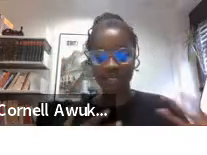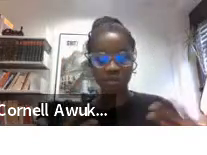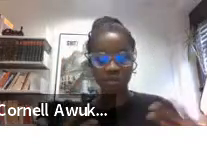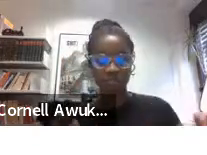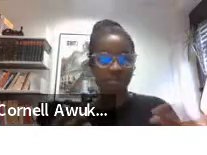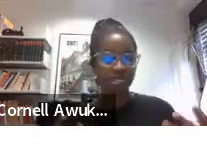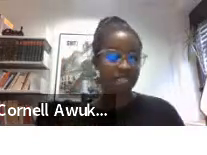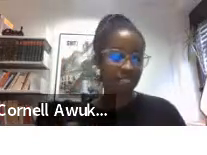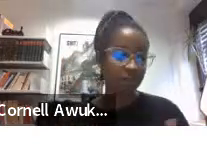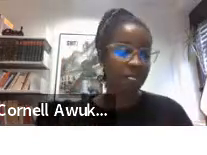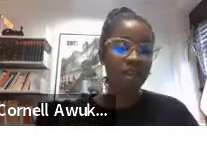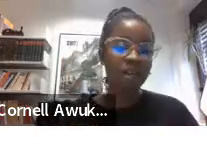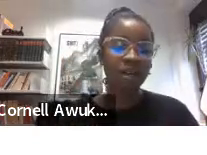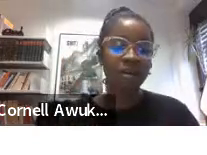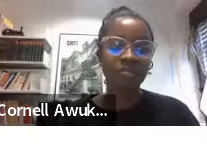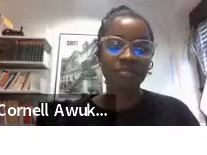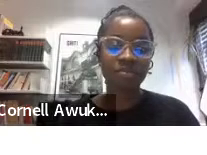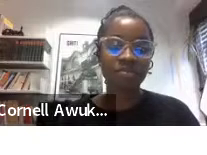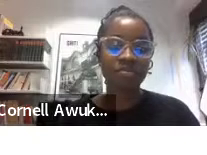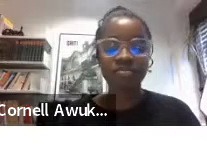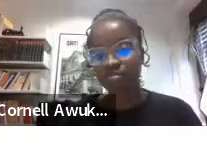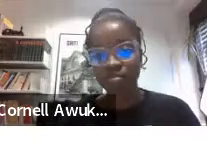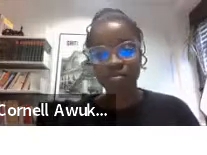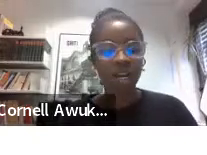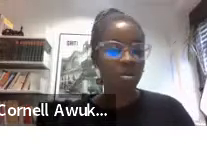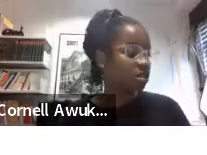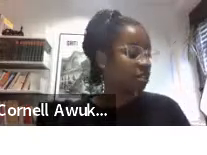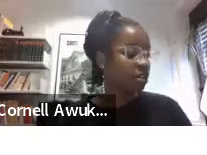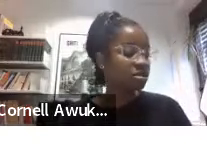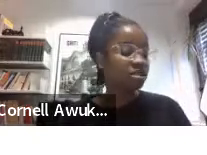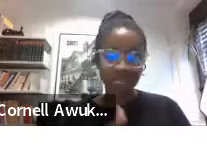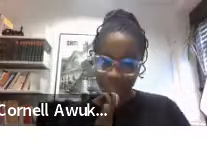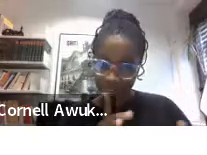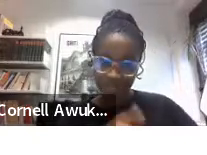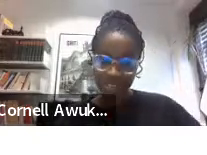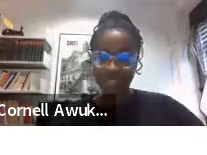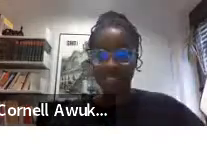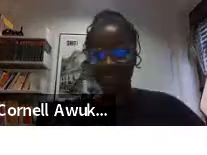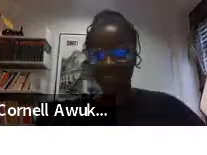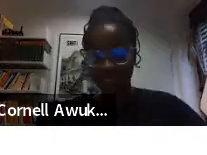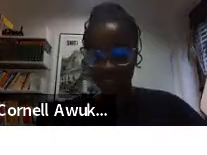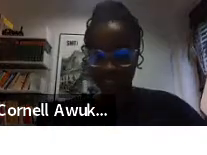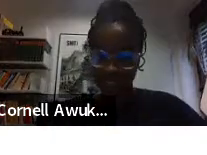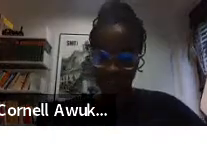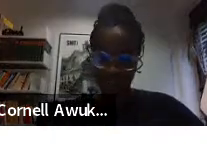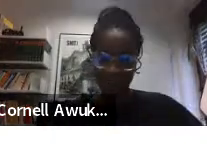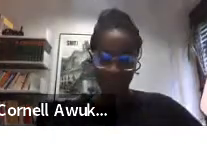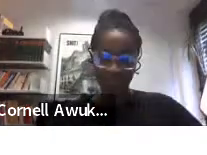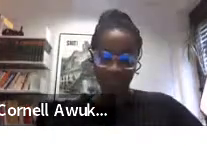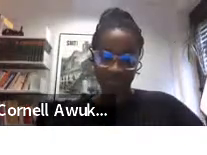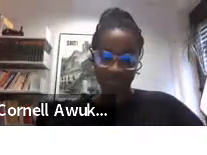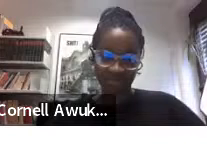had some sort of expectation. I would love to see this.